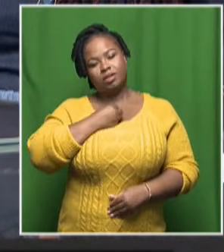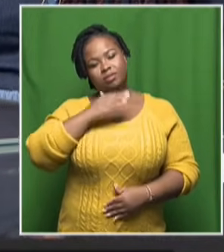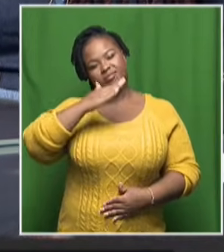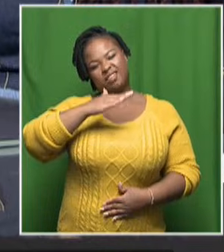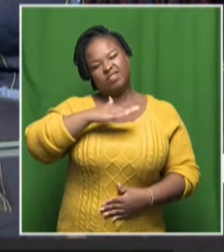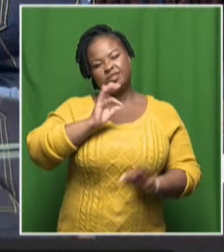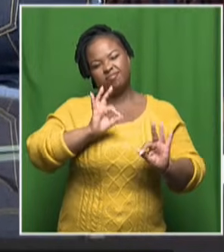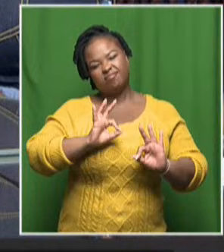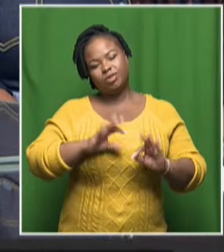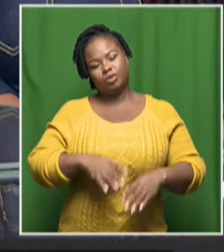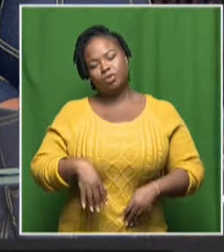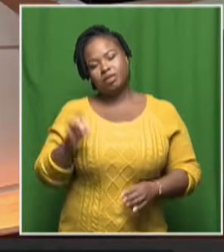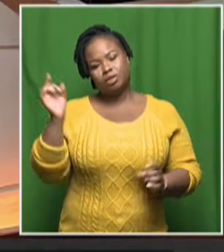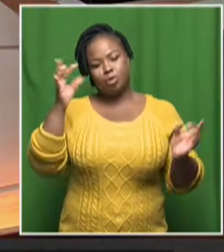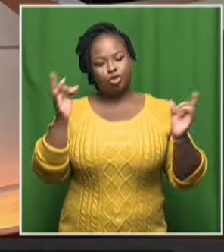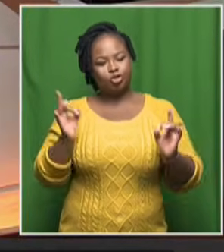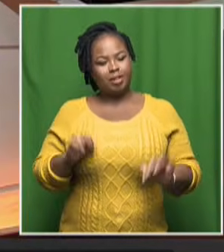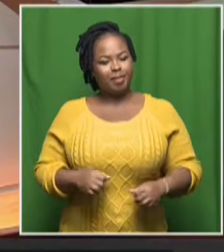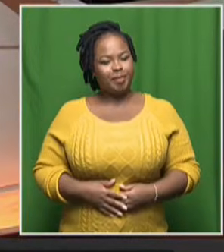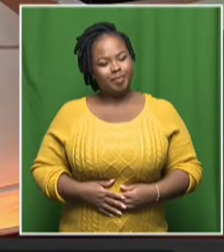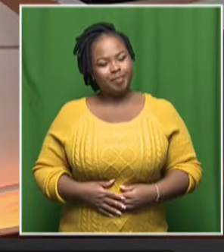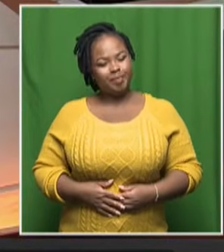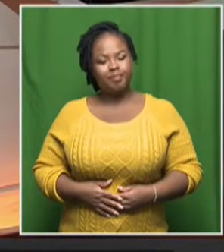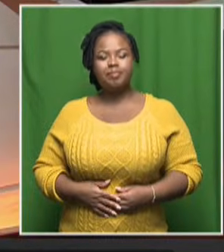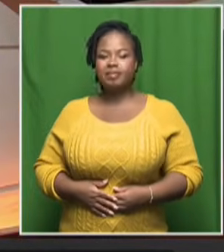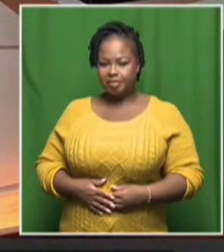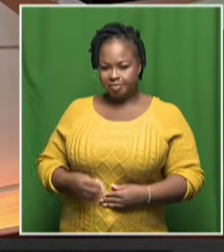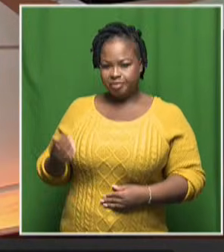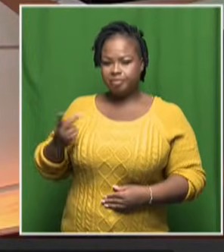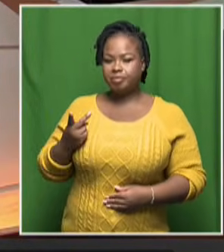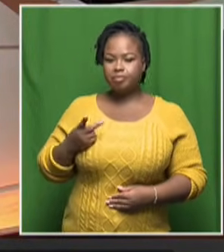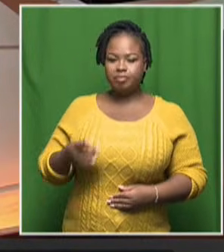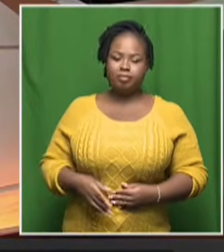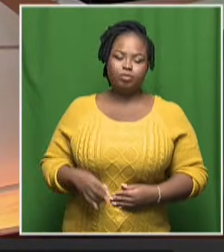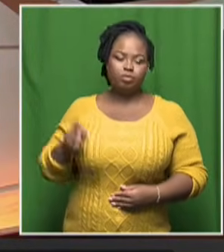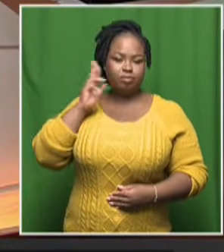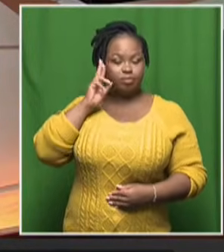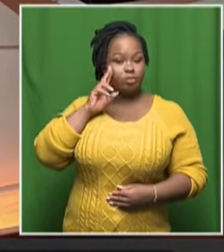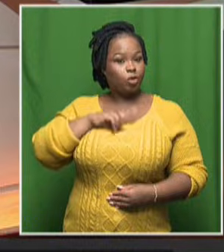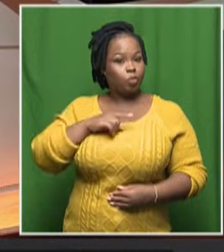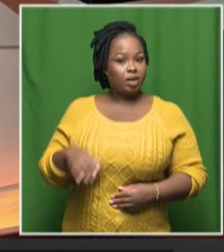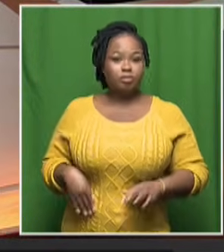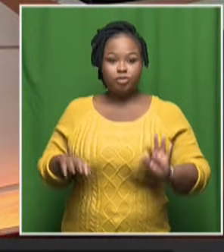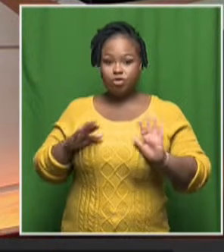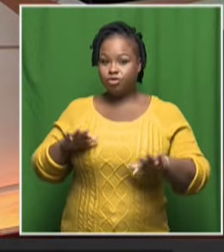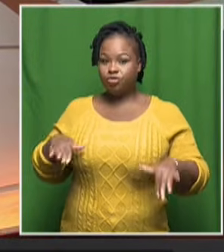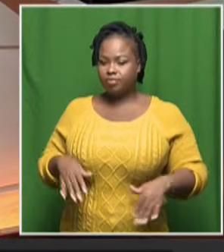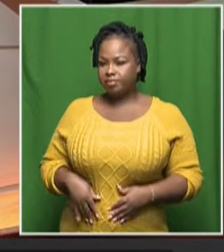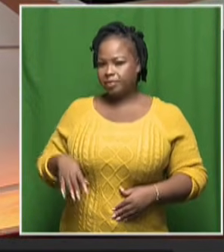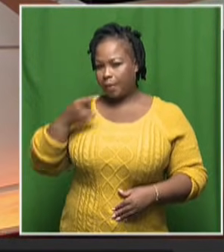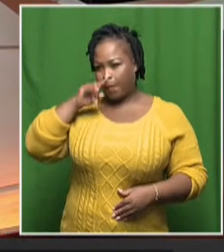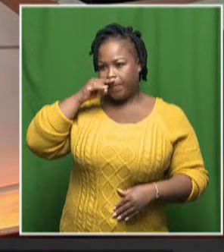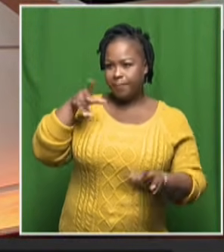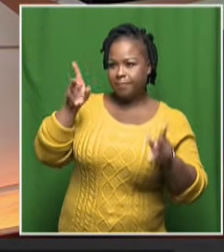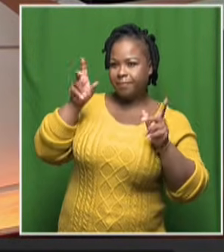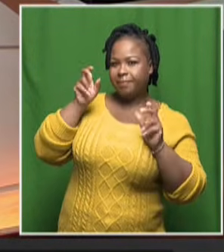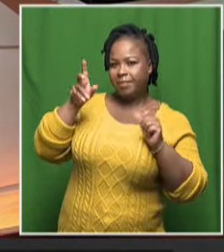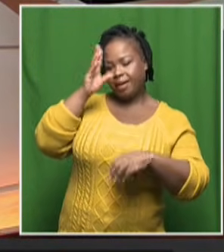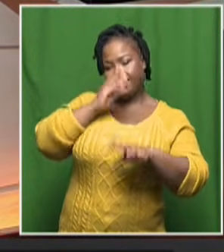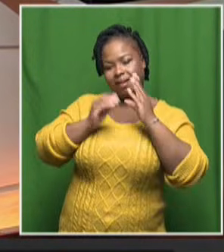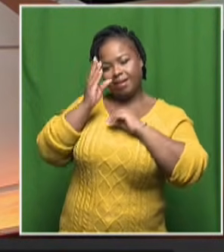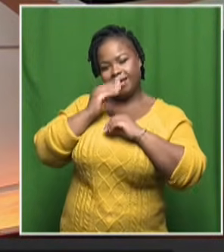and it's magical. It's really, really magical. Yeah, it's also memorable. To your point about you saying how kids also are fascinated and they get to learn as well,